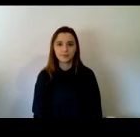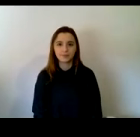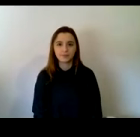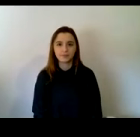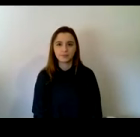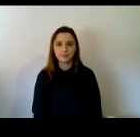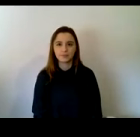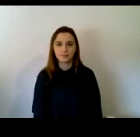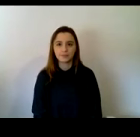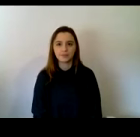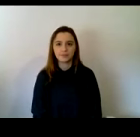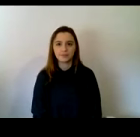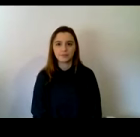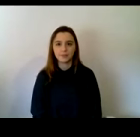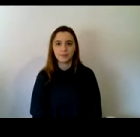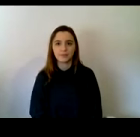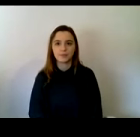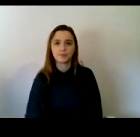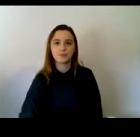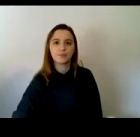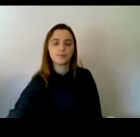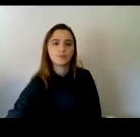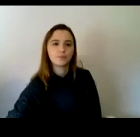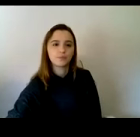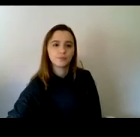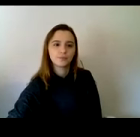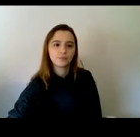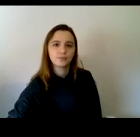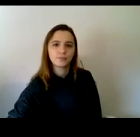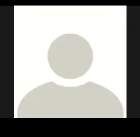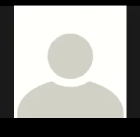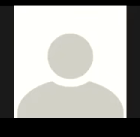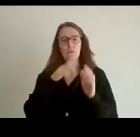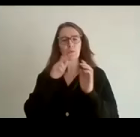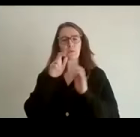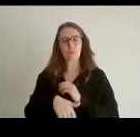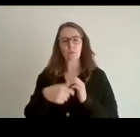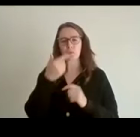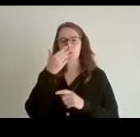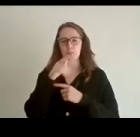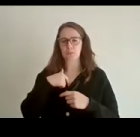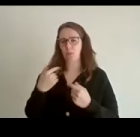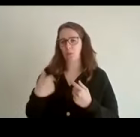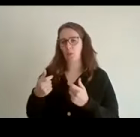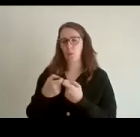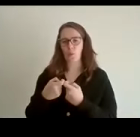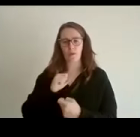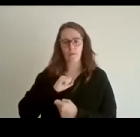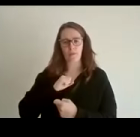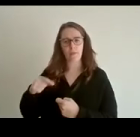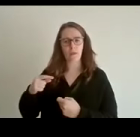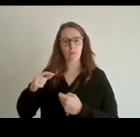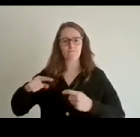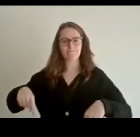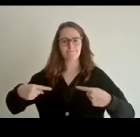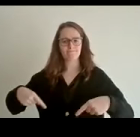underrepresented groups when I'm attending lectures at my university, since my classmate has a physical impairment, forces